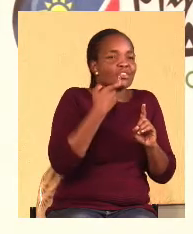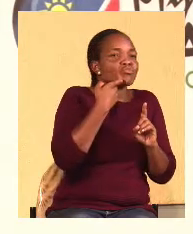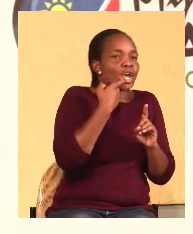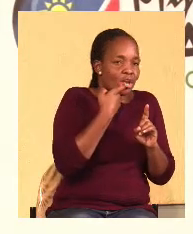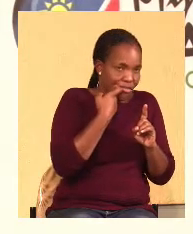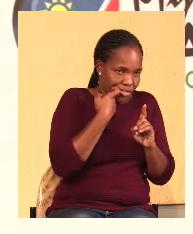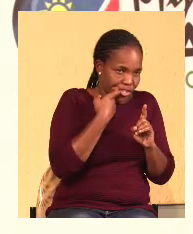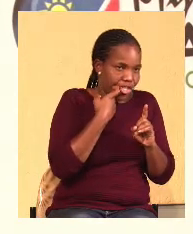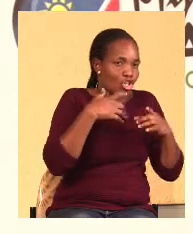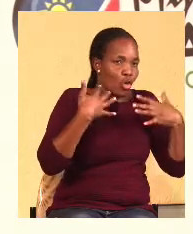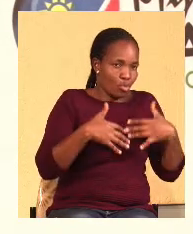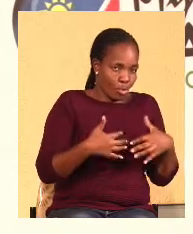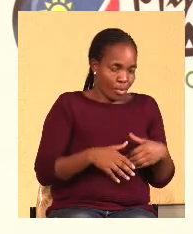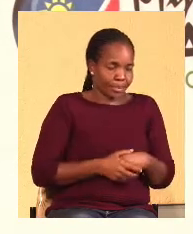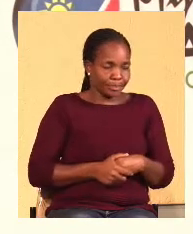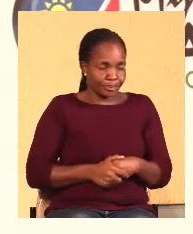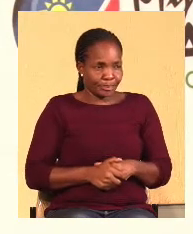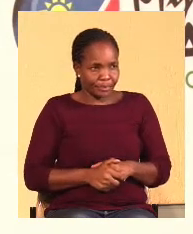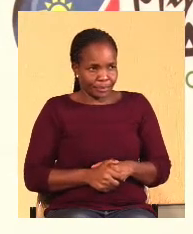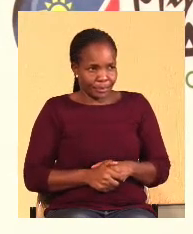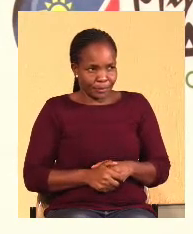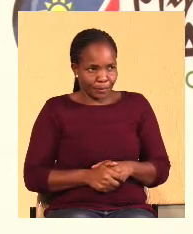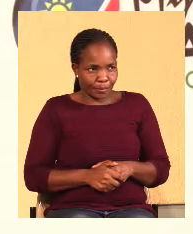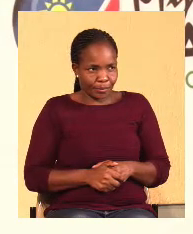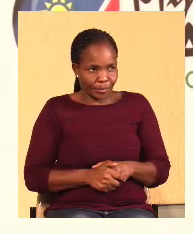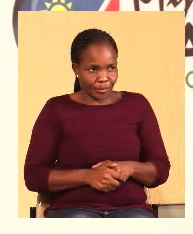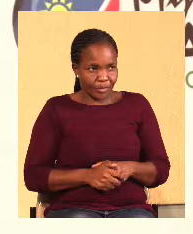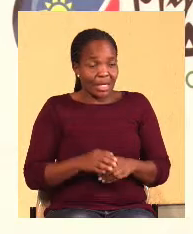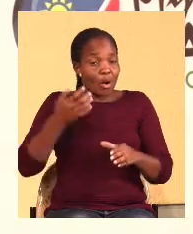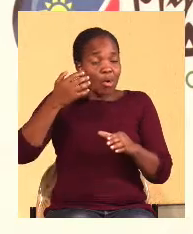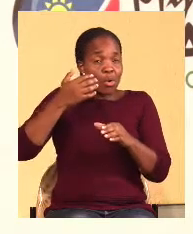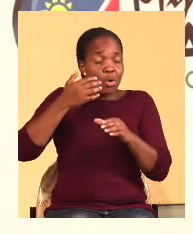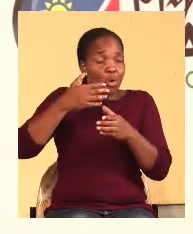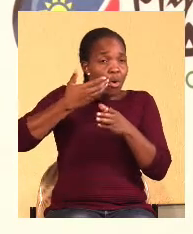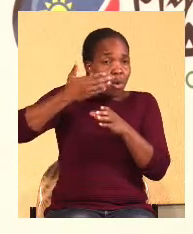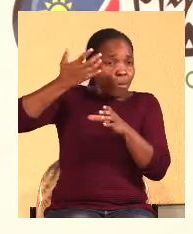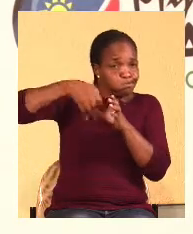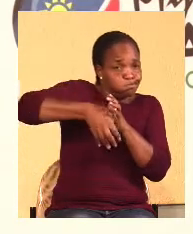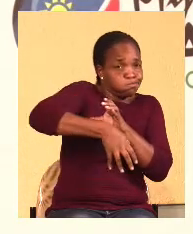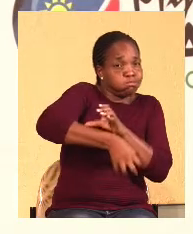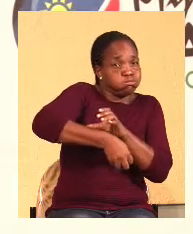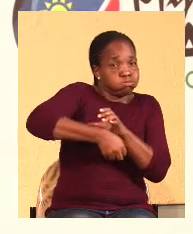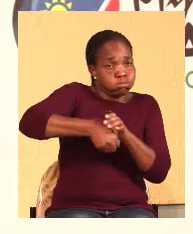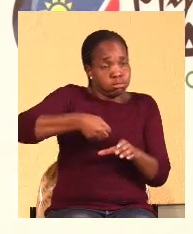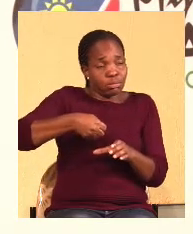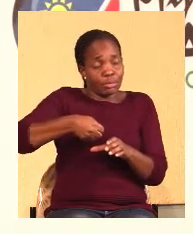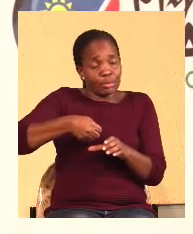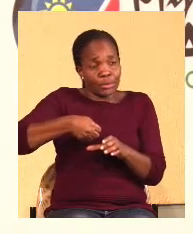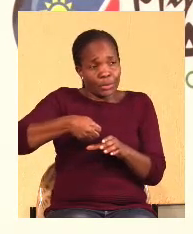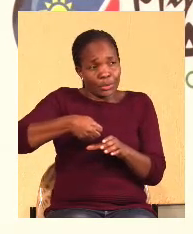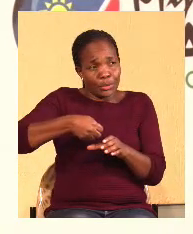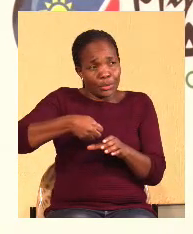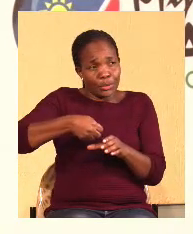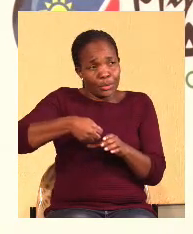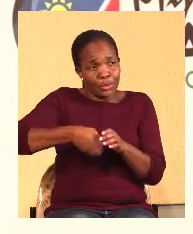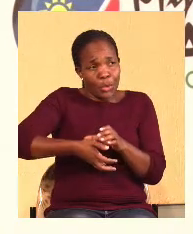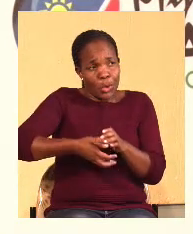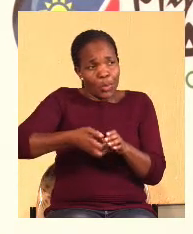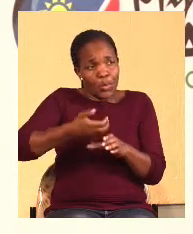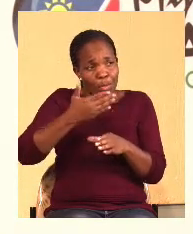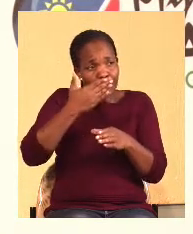mining initially was looked at from the basis that maybe there need to be some minimal mining just to do